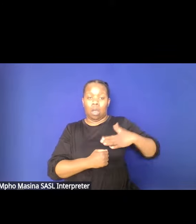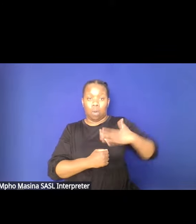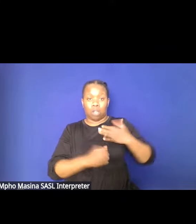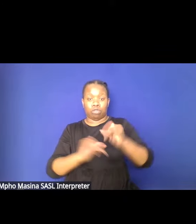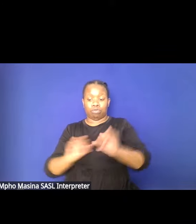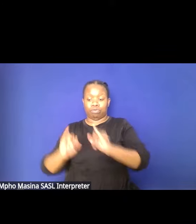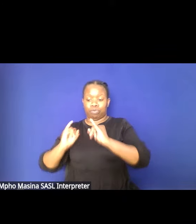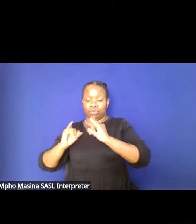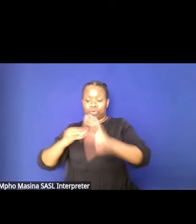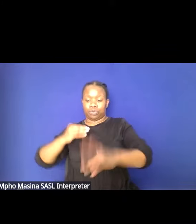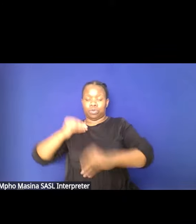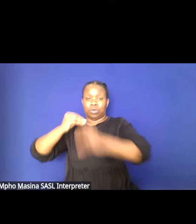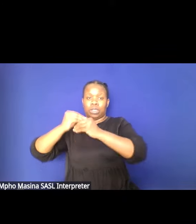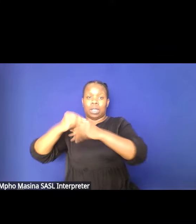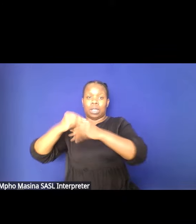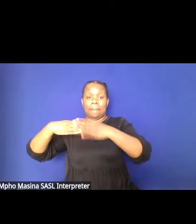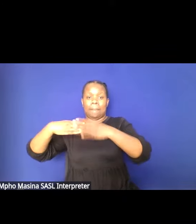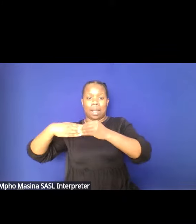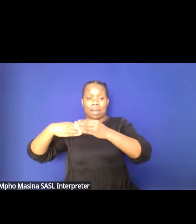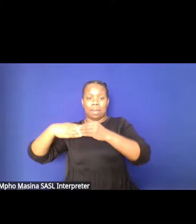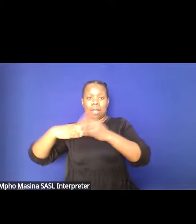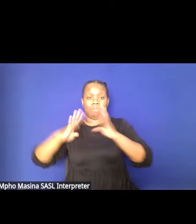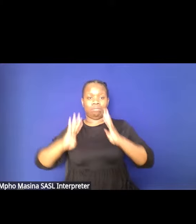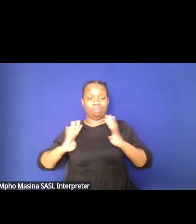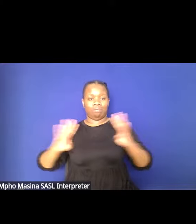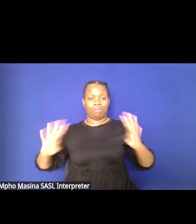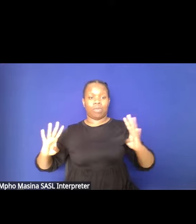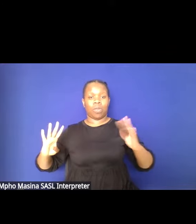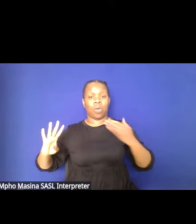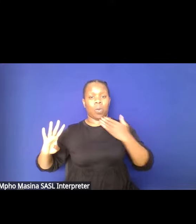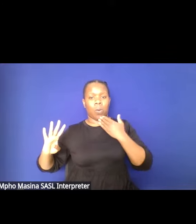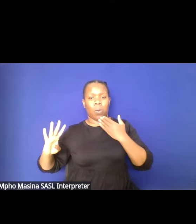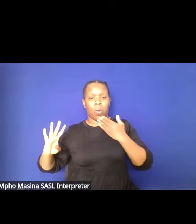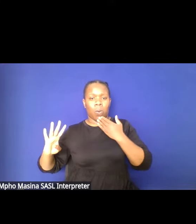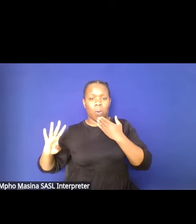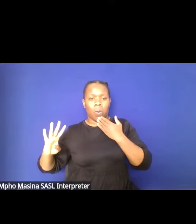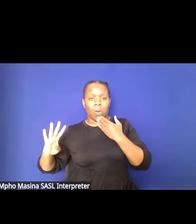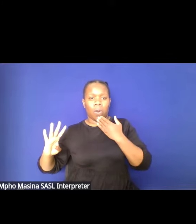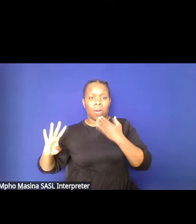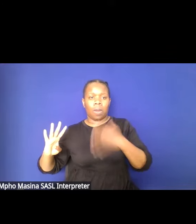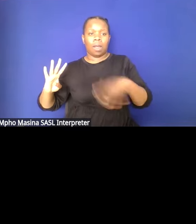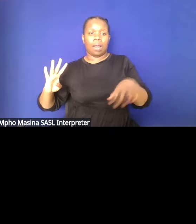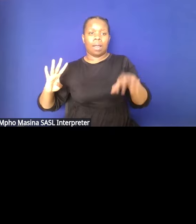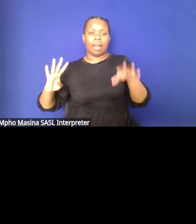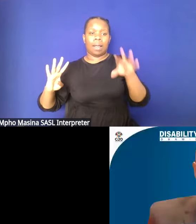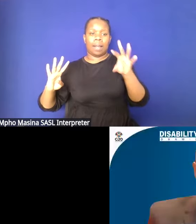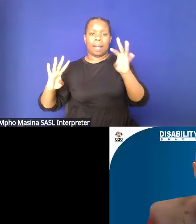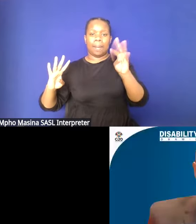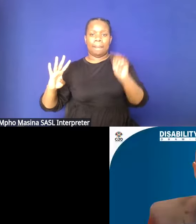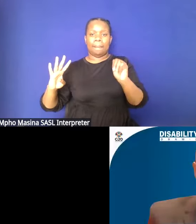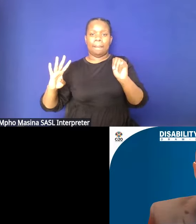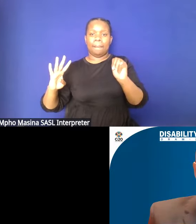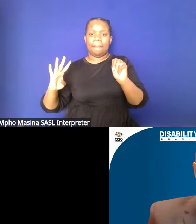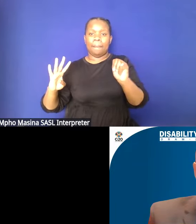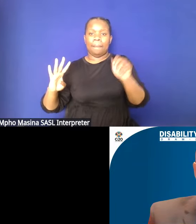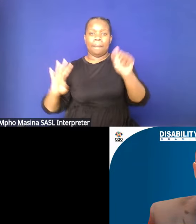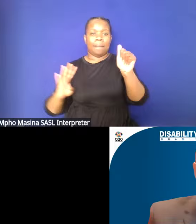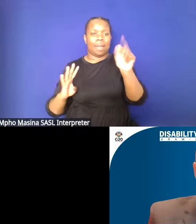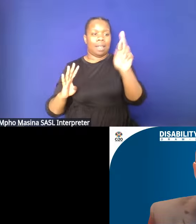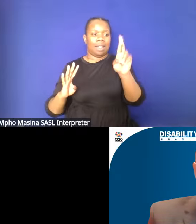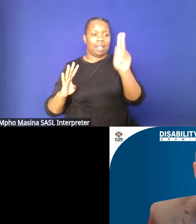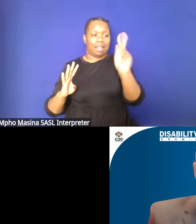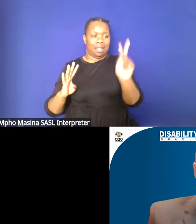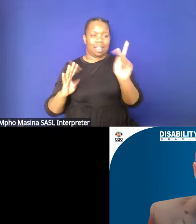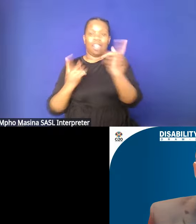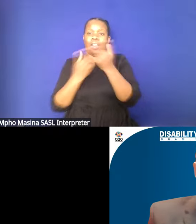additional member onto our panel, Mark Rogers. He is from the tax-based broadening unit in